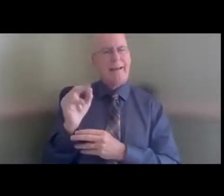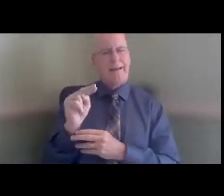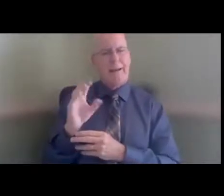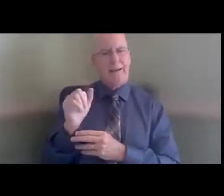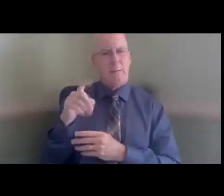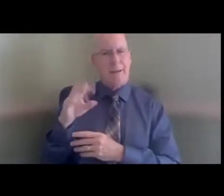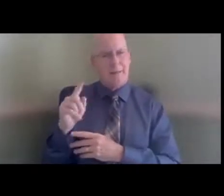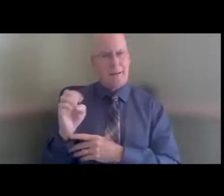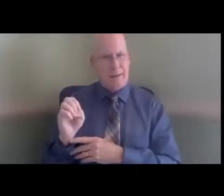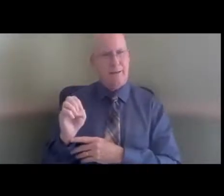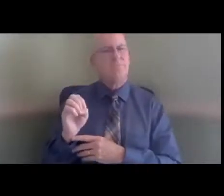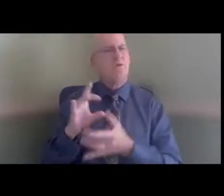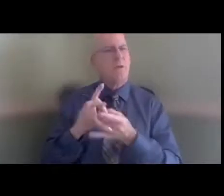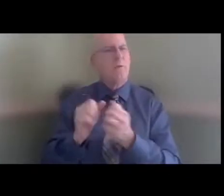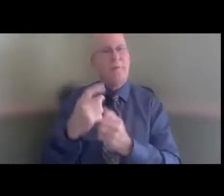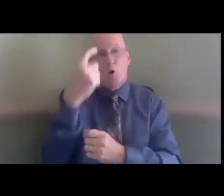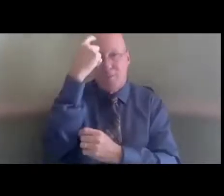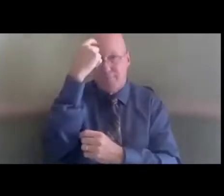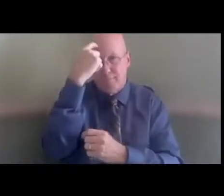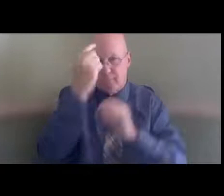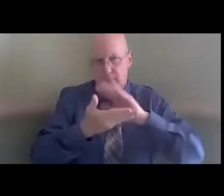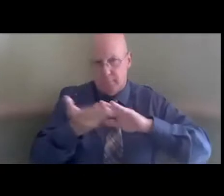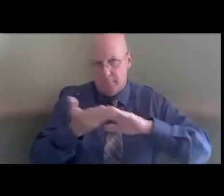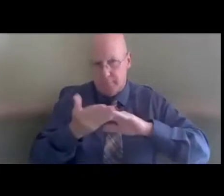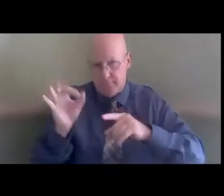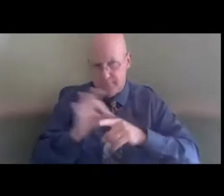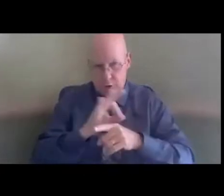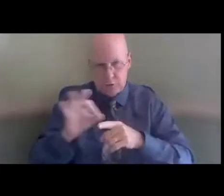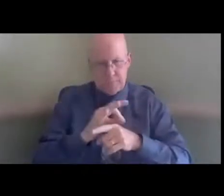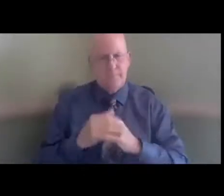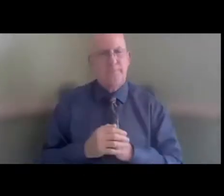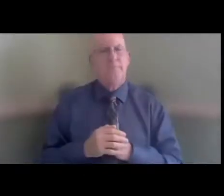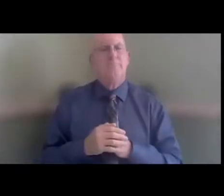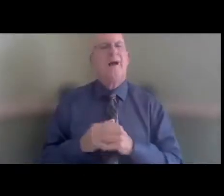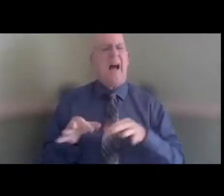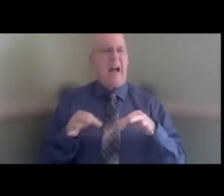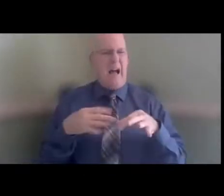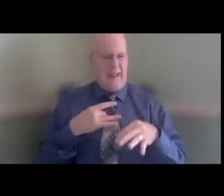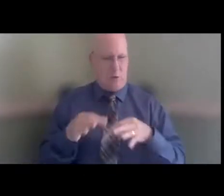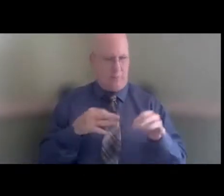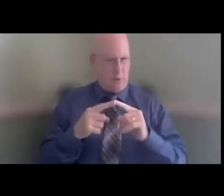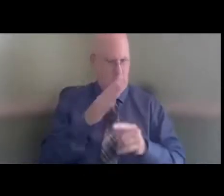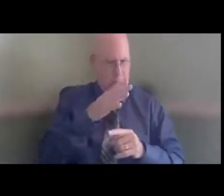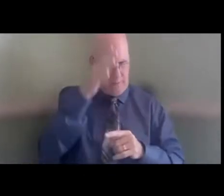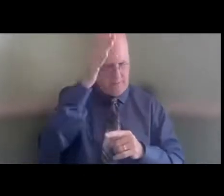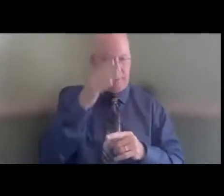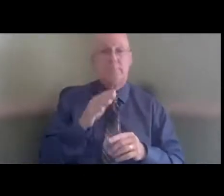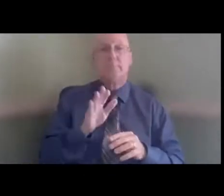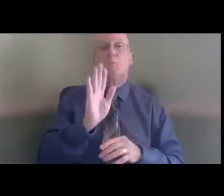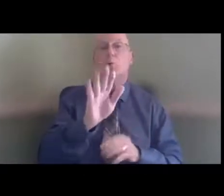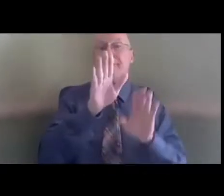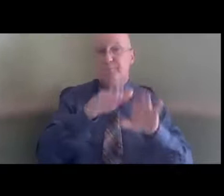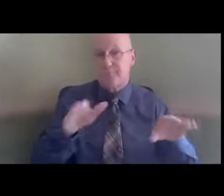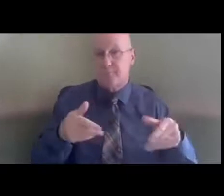cognitive functioning, right? So this is the big distinction that I like to make to parents. Your children are allowed